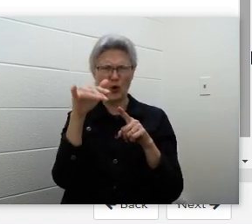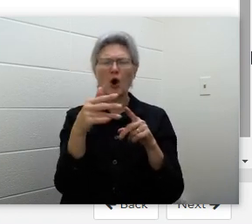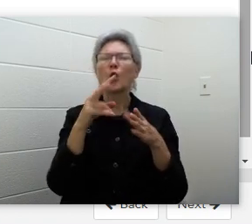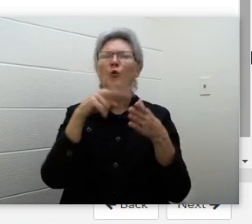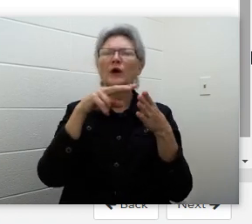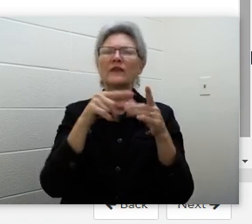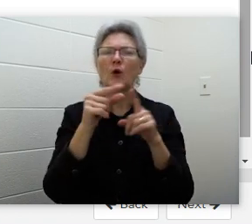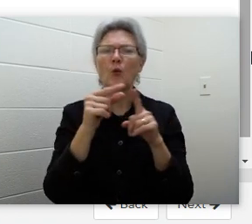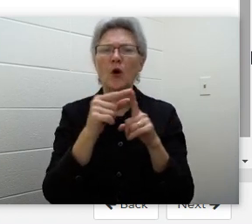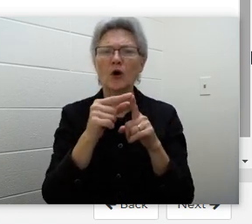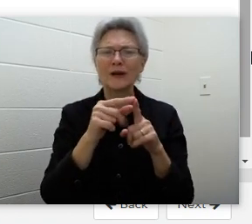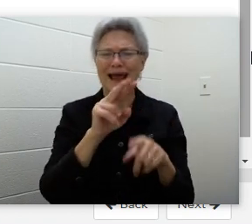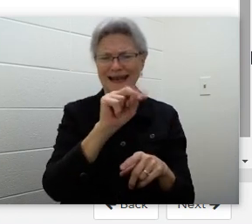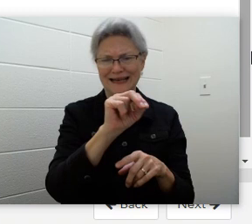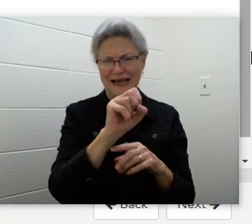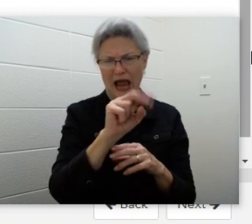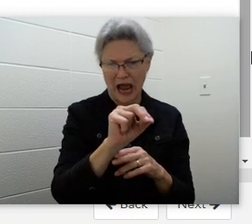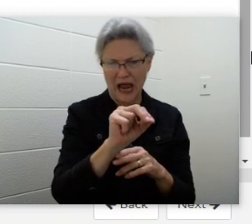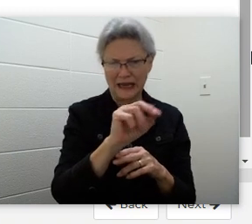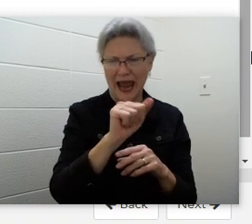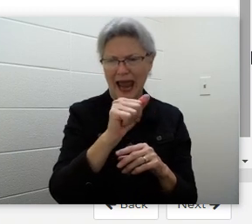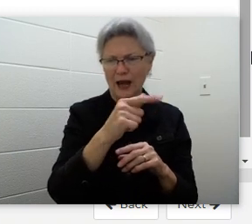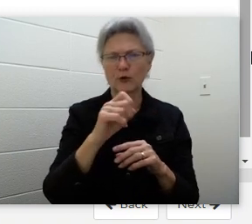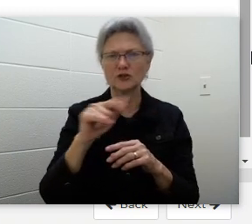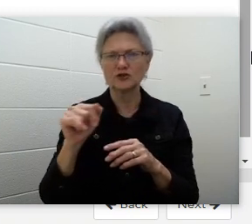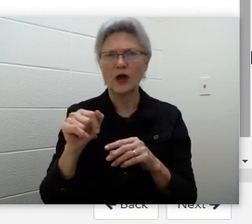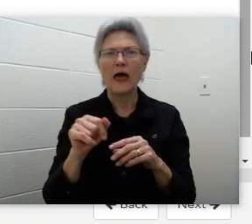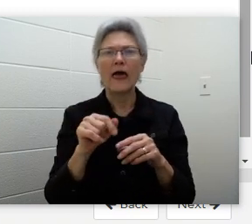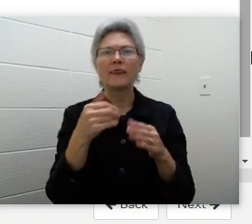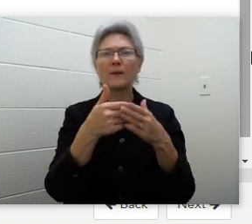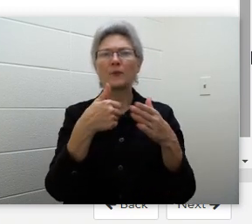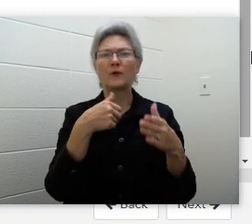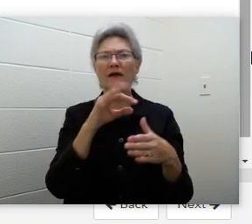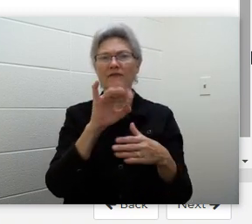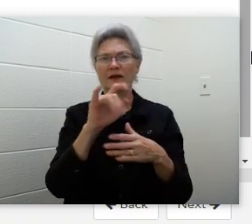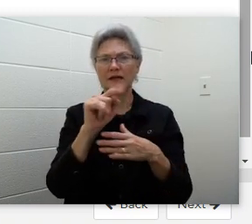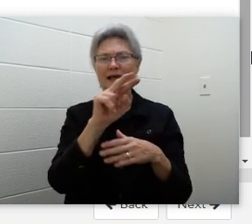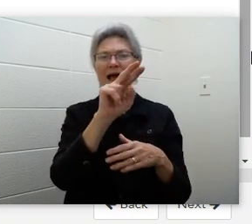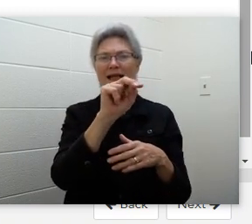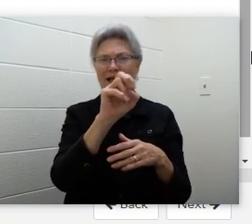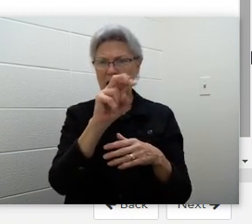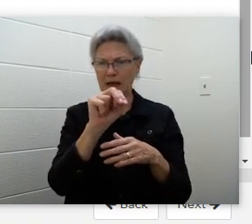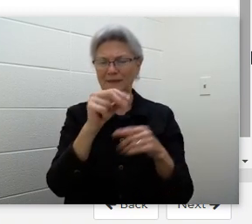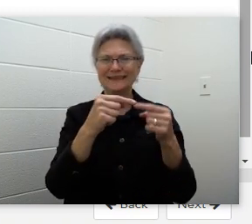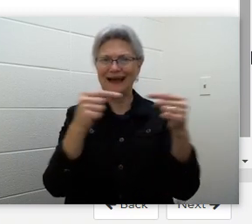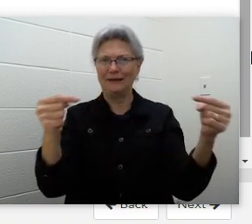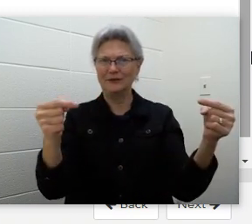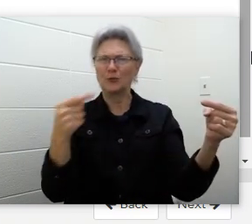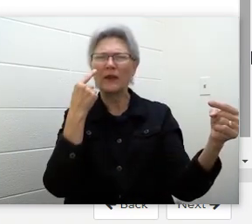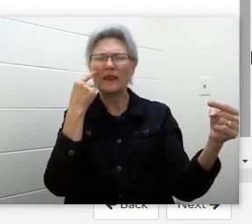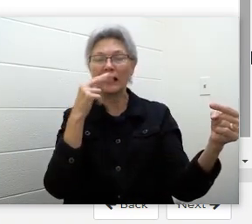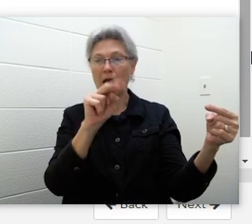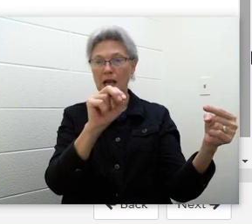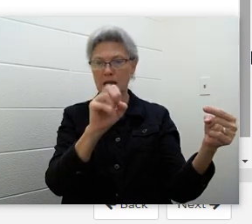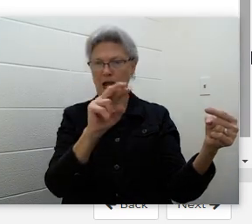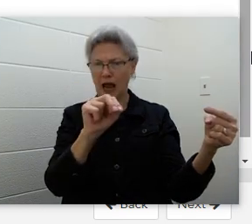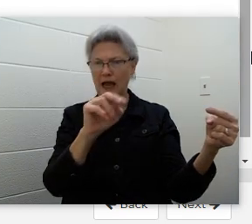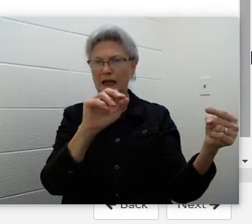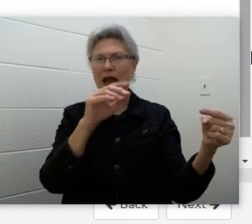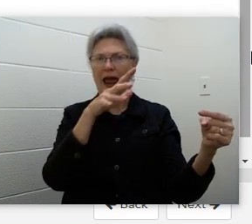word non-agricultural. The prefix non means not or the opposite of. What do you think